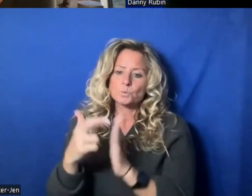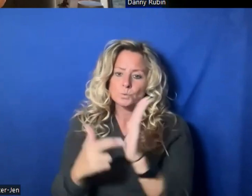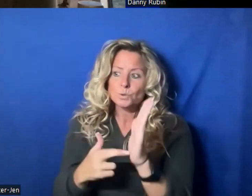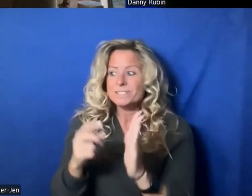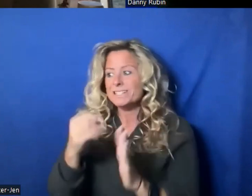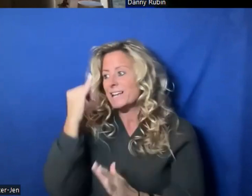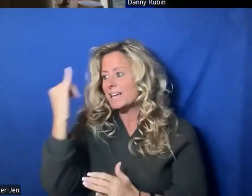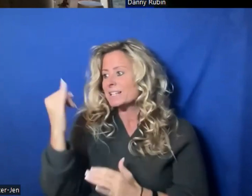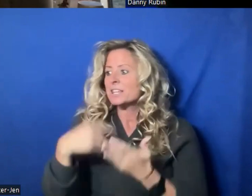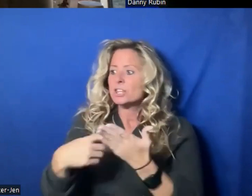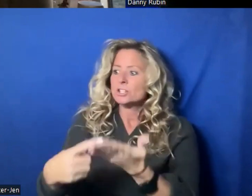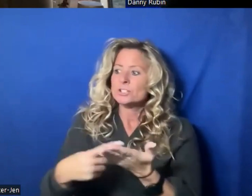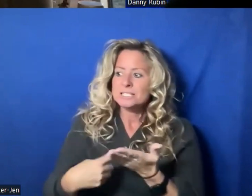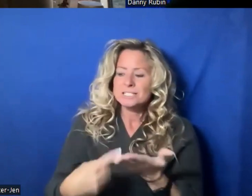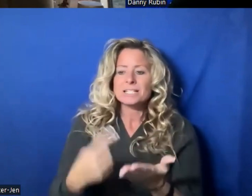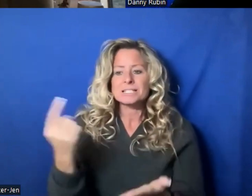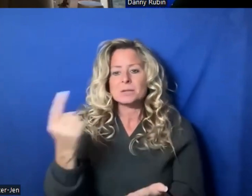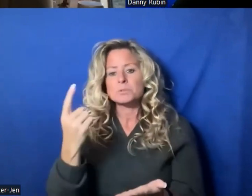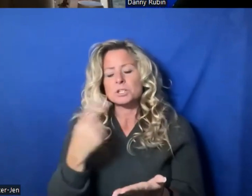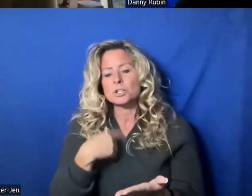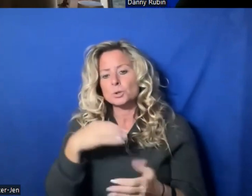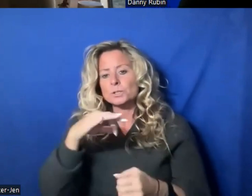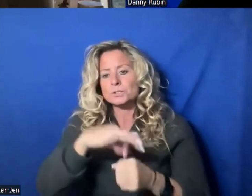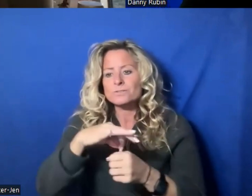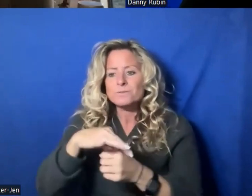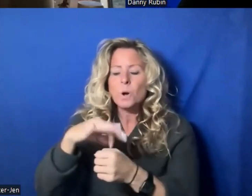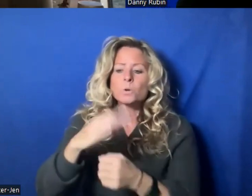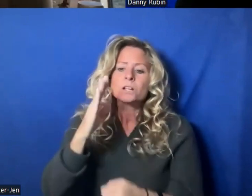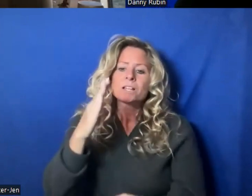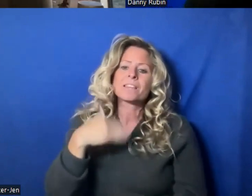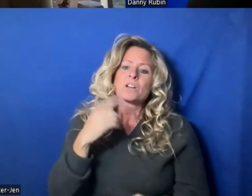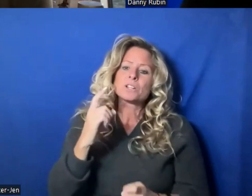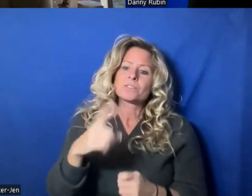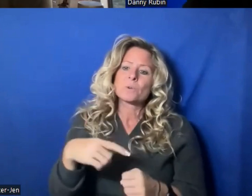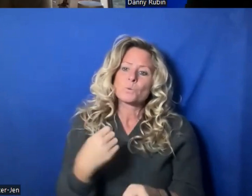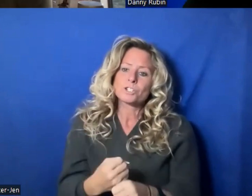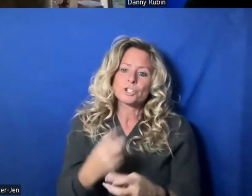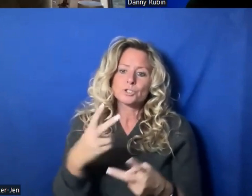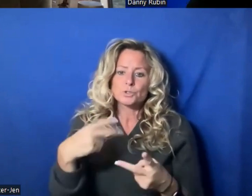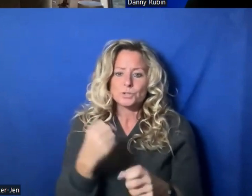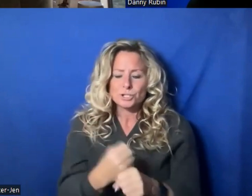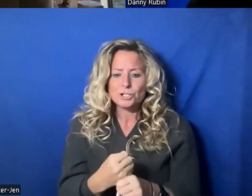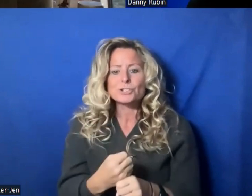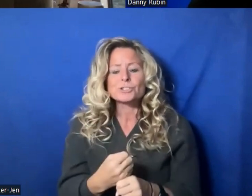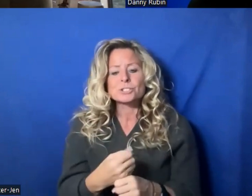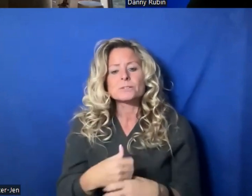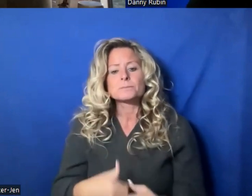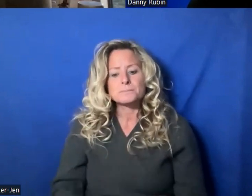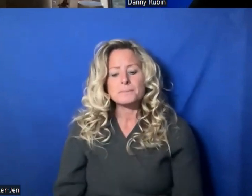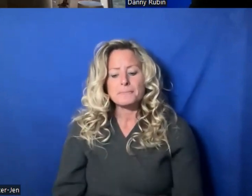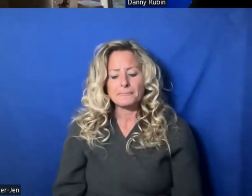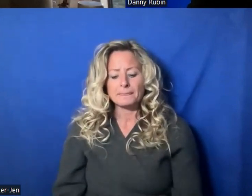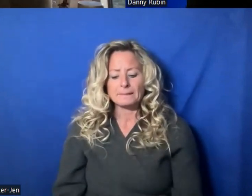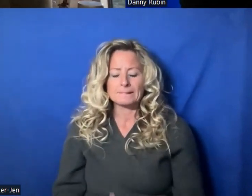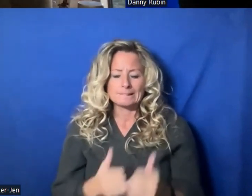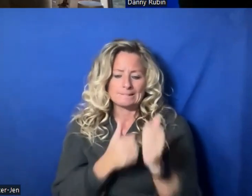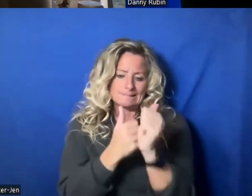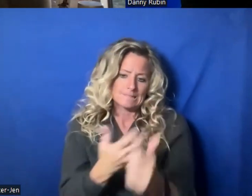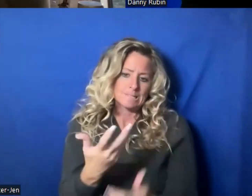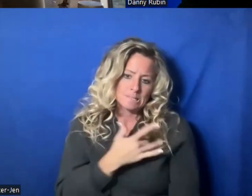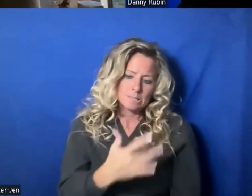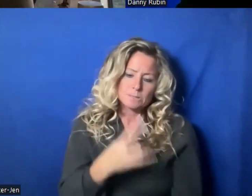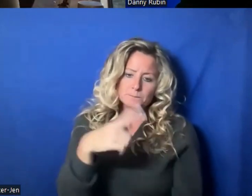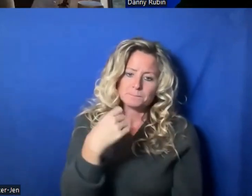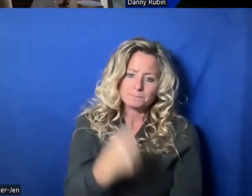idea that they're discussing, this is going to a vote. Usually they'll give you a year or 2 years to make sure Okay, that you long get into time. compliance. Yeah, Okay, usually a year,